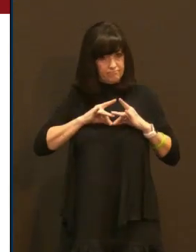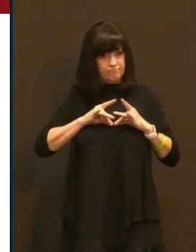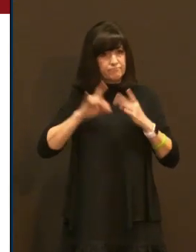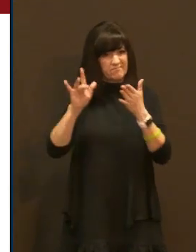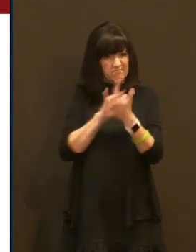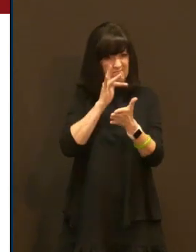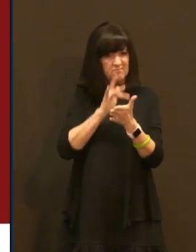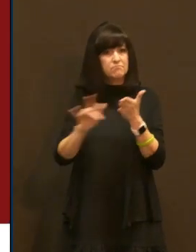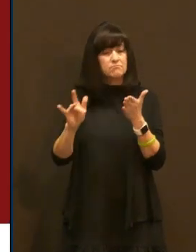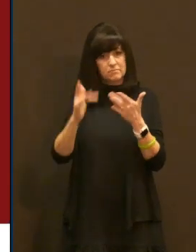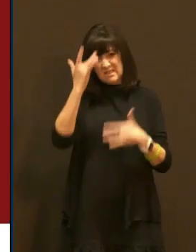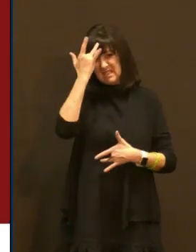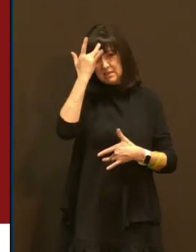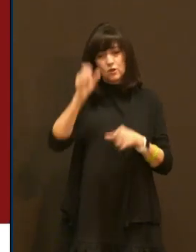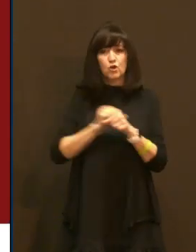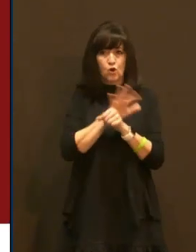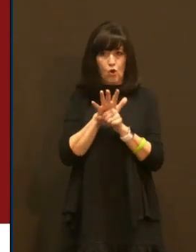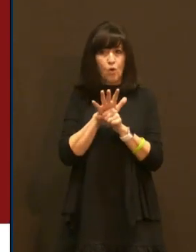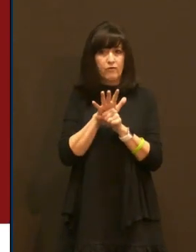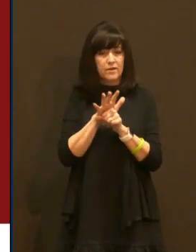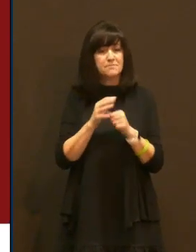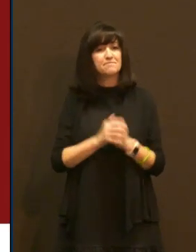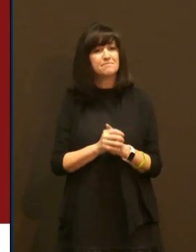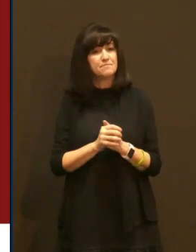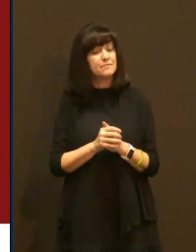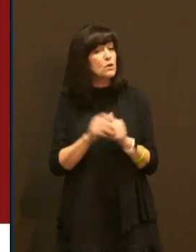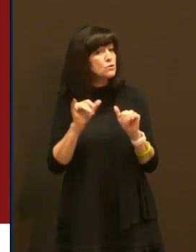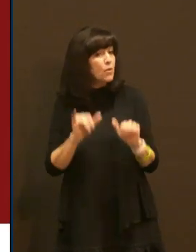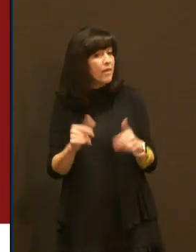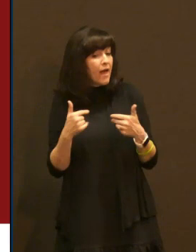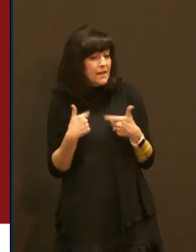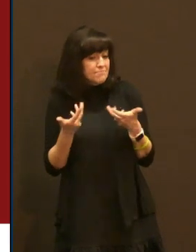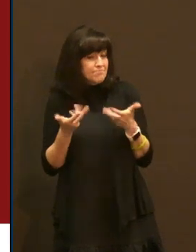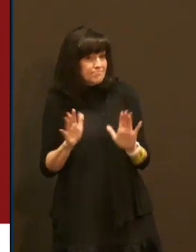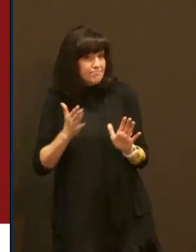infection. So with that, I'm going to hand it back to the governor.